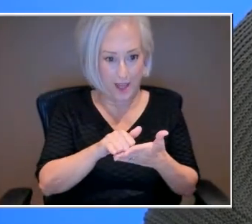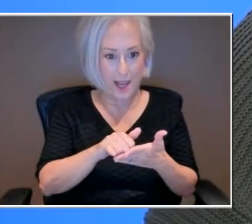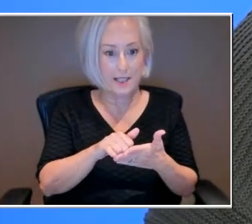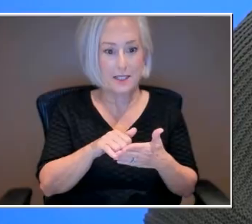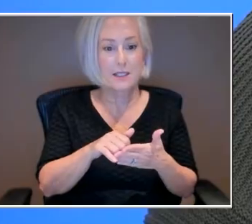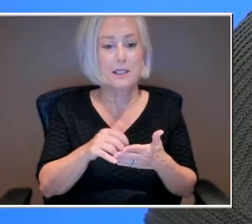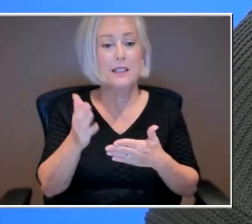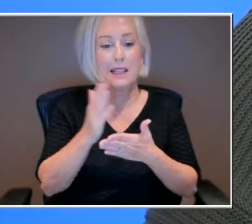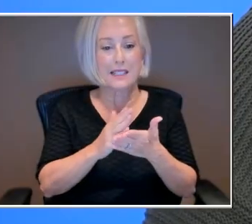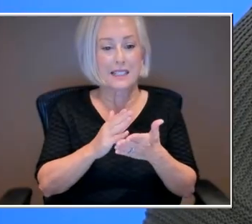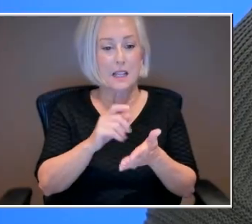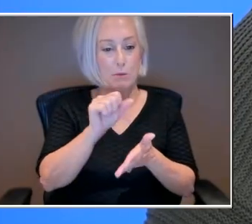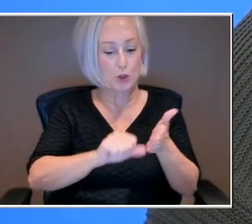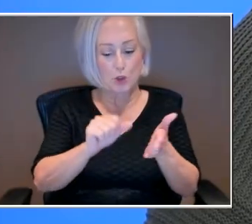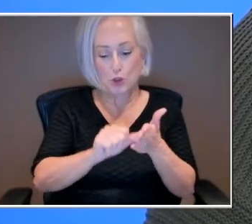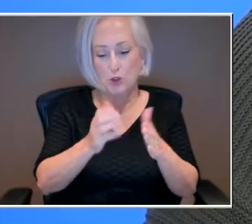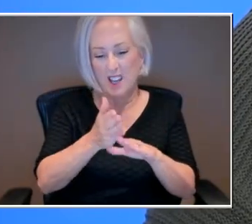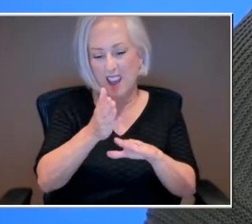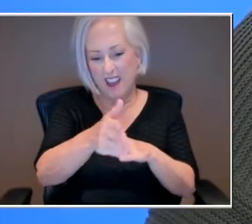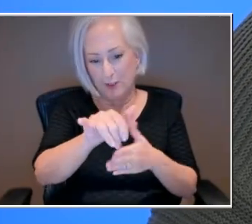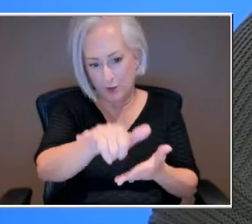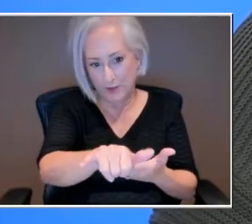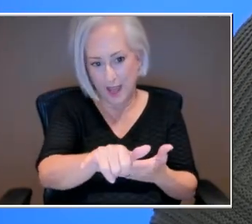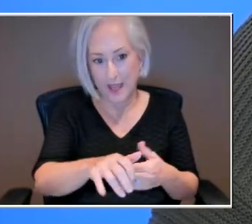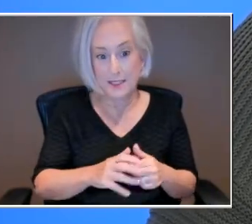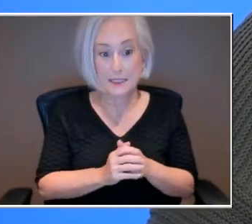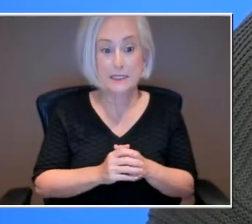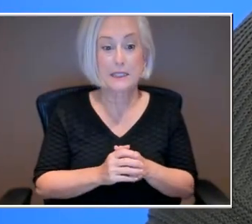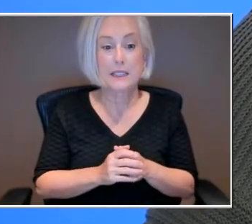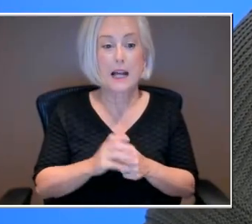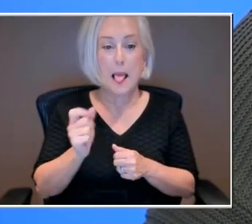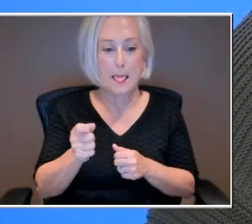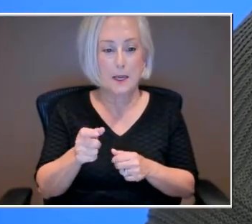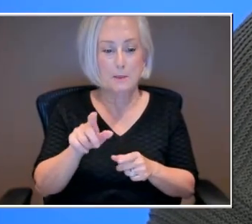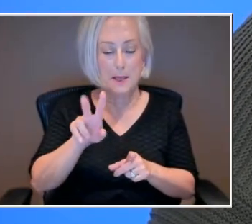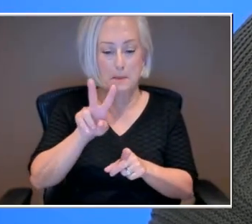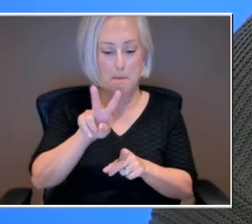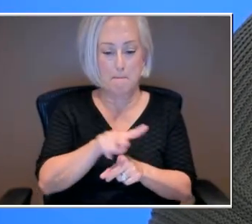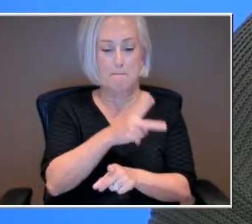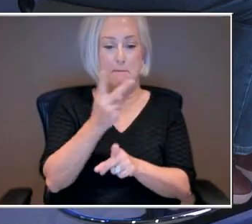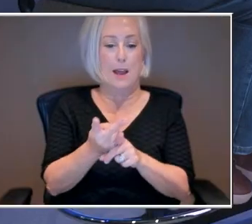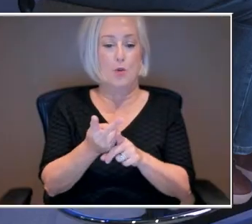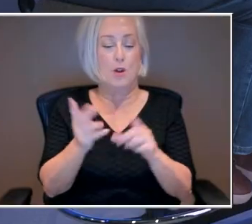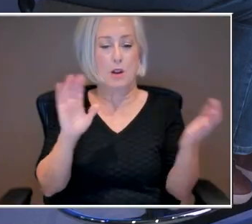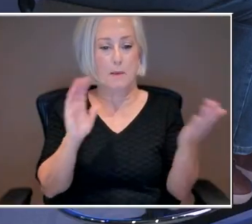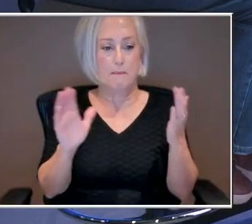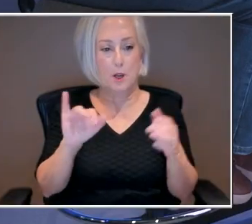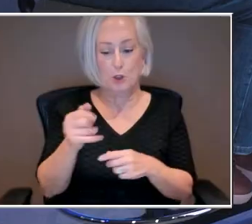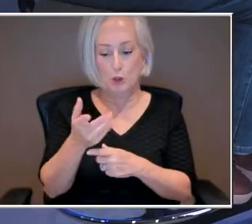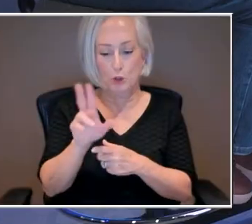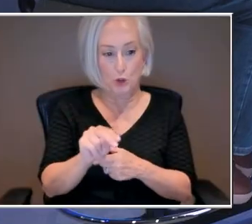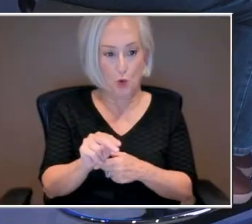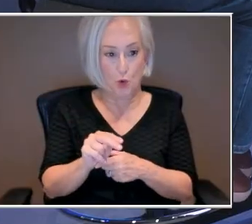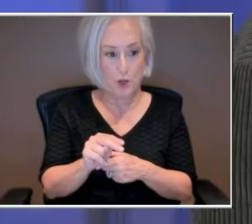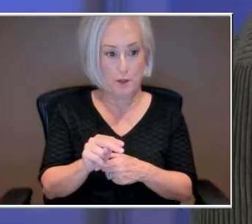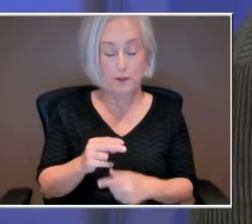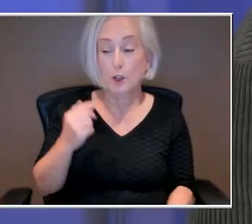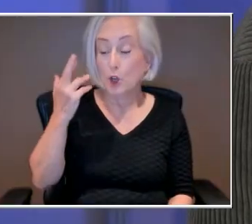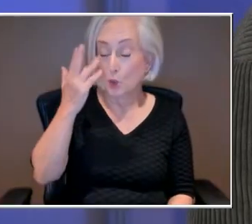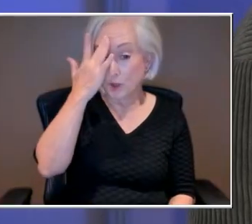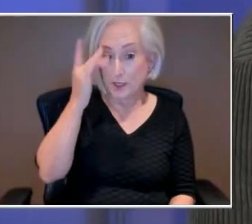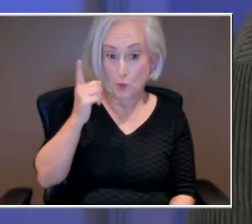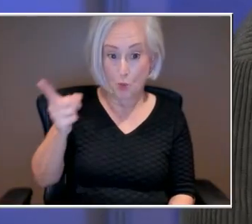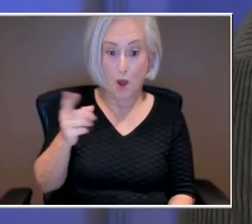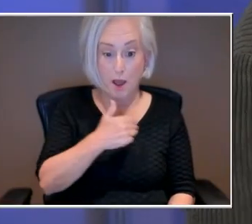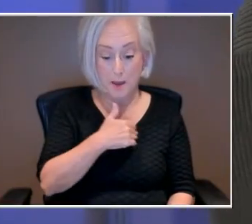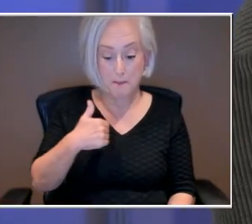and afterwards, which is kind of backwards from Jordan's. And the reason why she had her mastectomy first